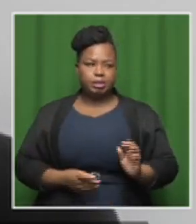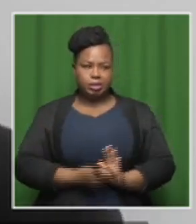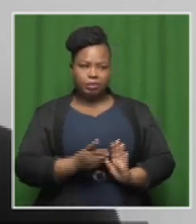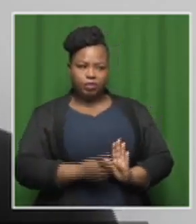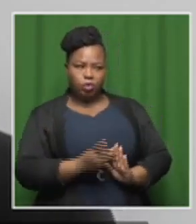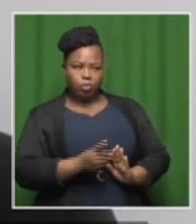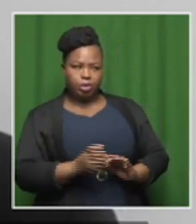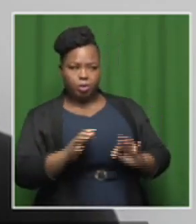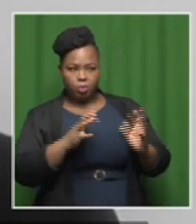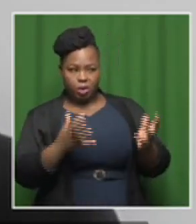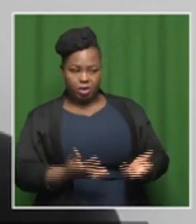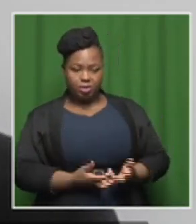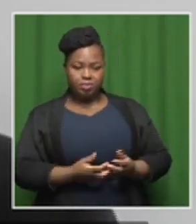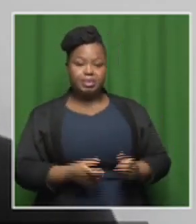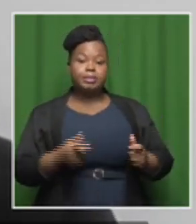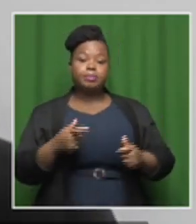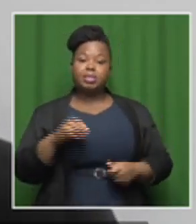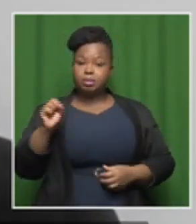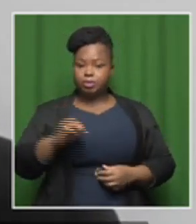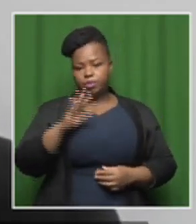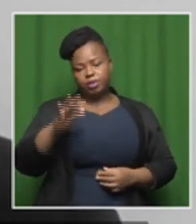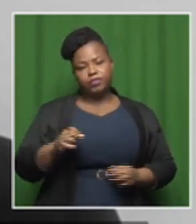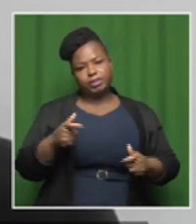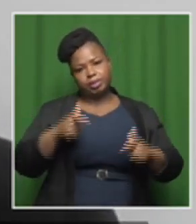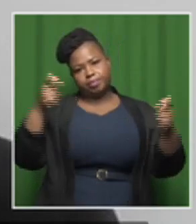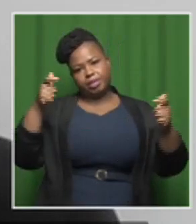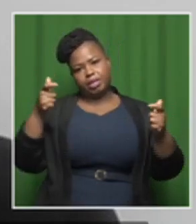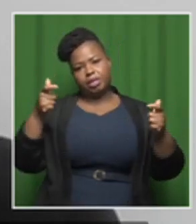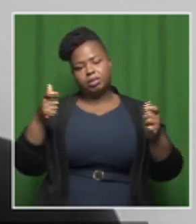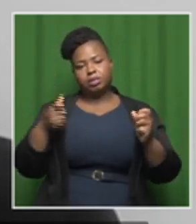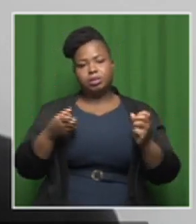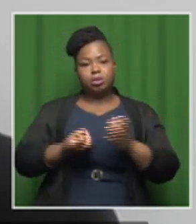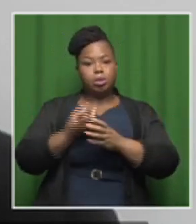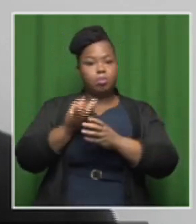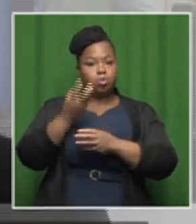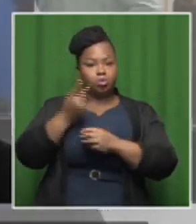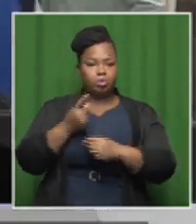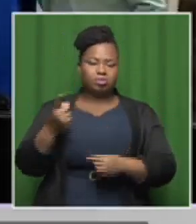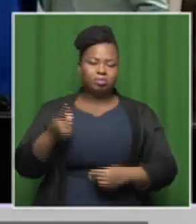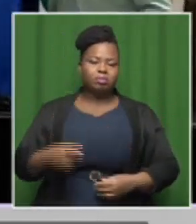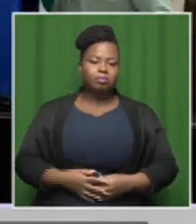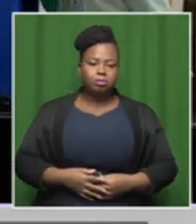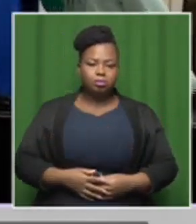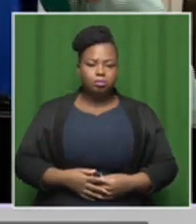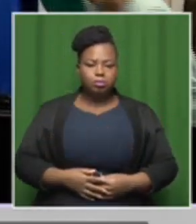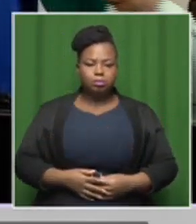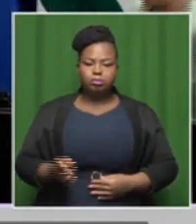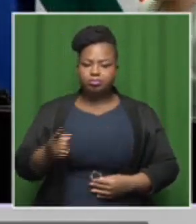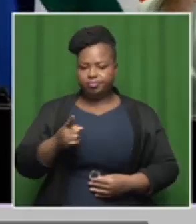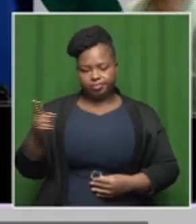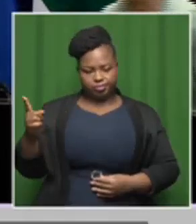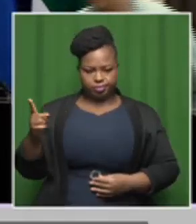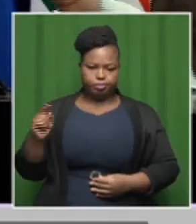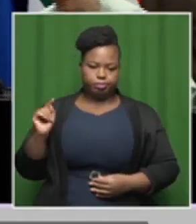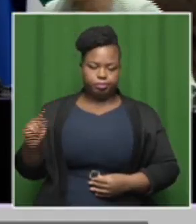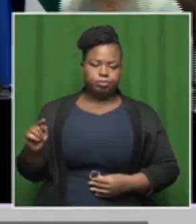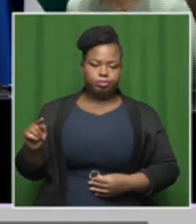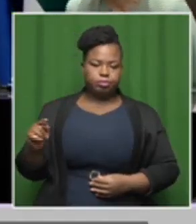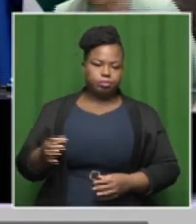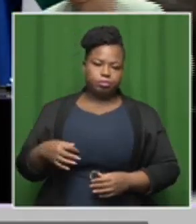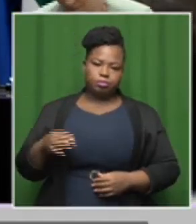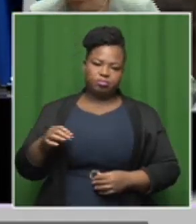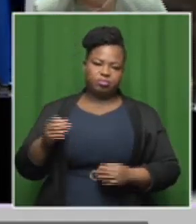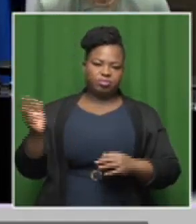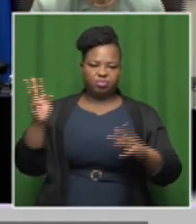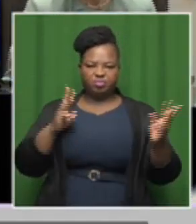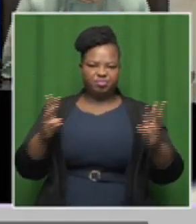polluters, although South Africa is one of the biggest polluters, but generally they have contributed the least to climate